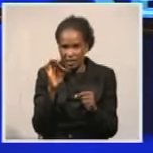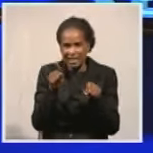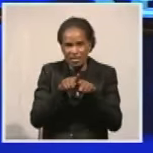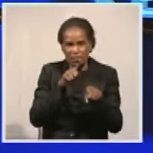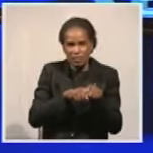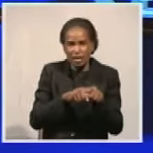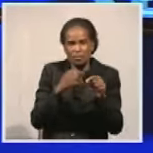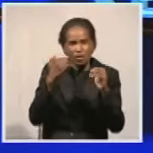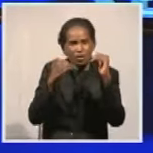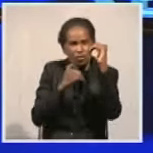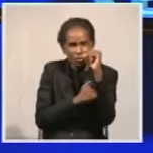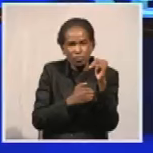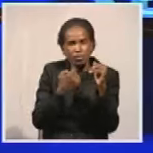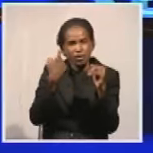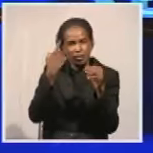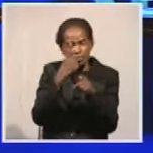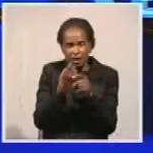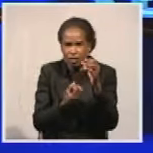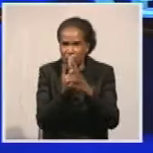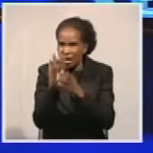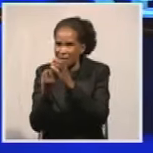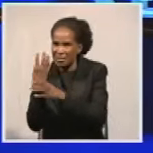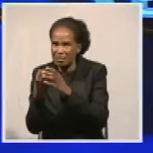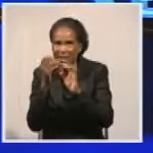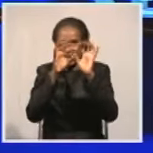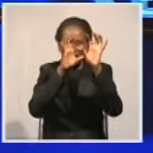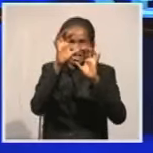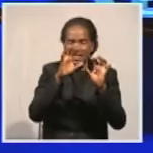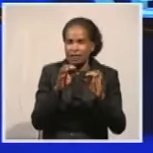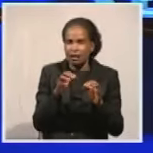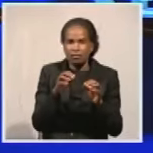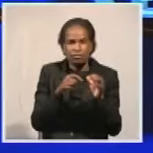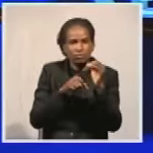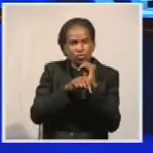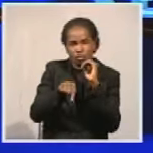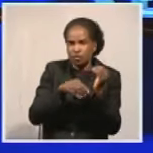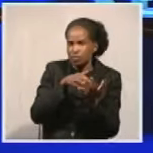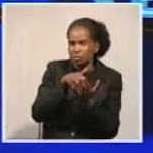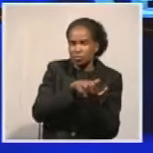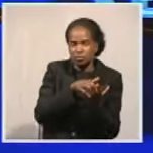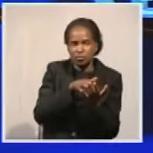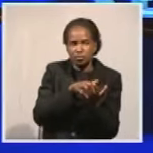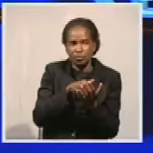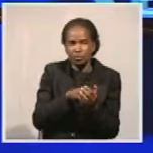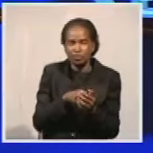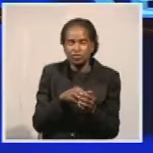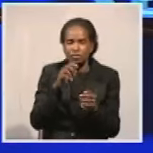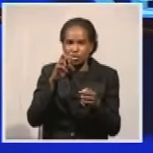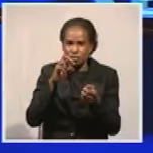would not create stability. And therefore, the Prime